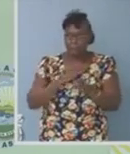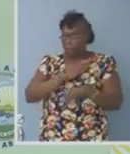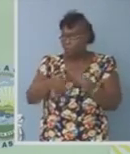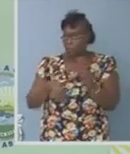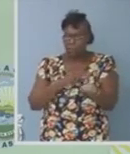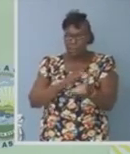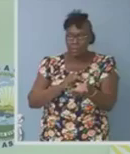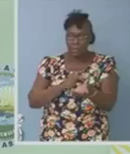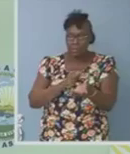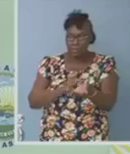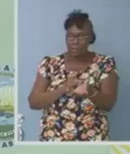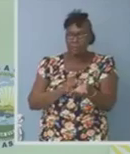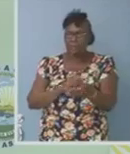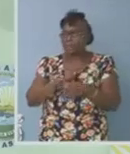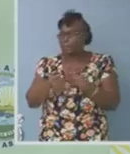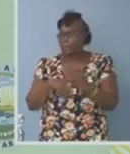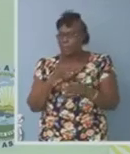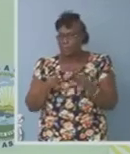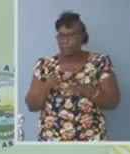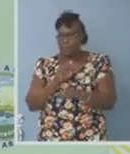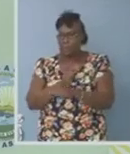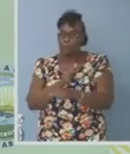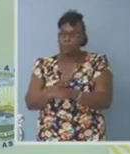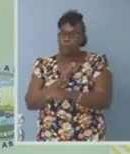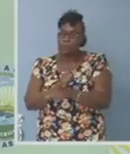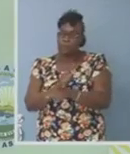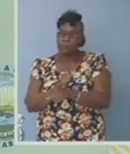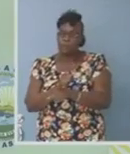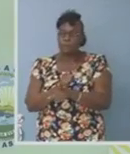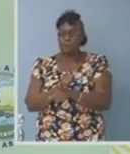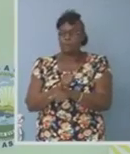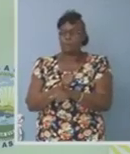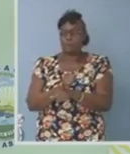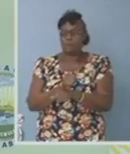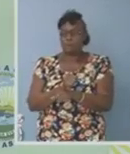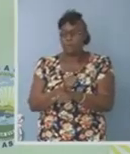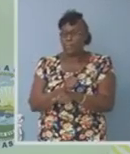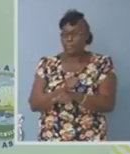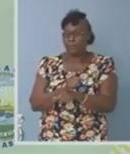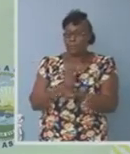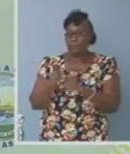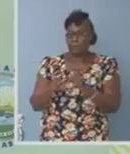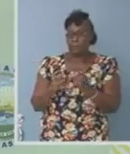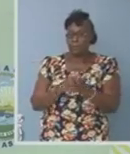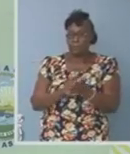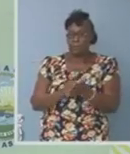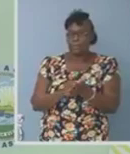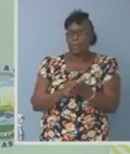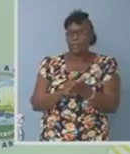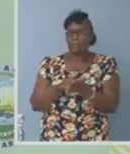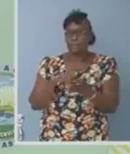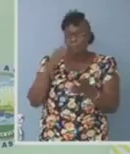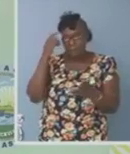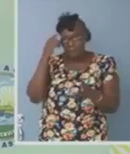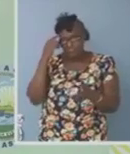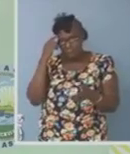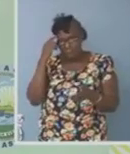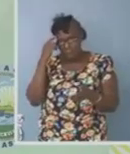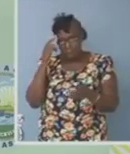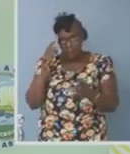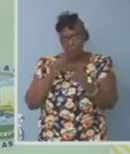the personnel for their work to date. And so with this objective in mind, we